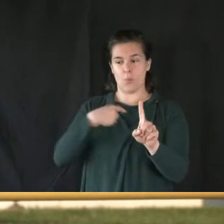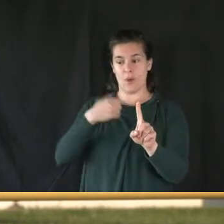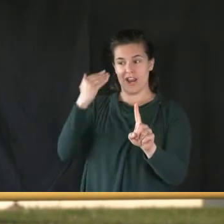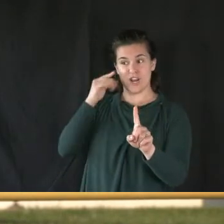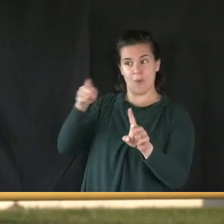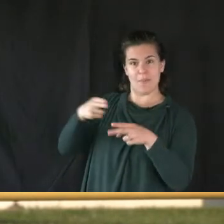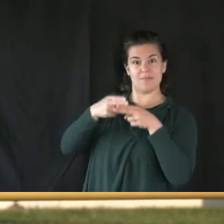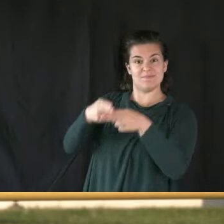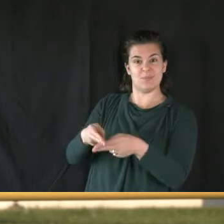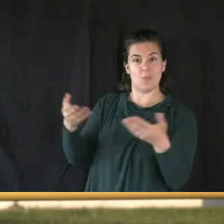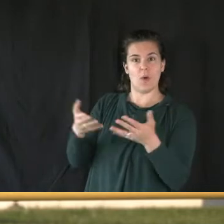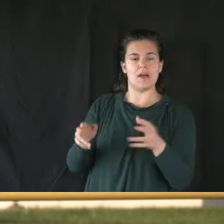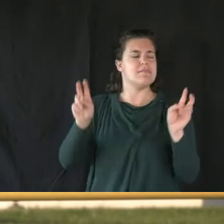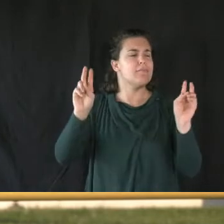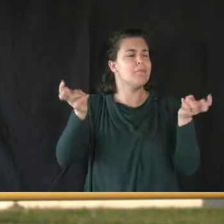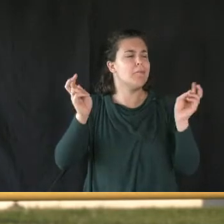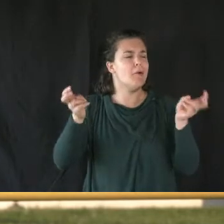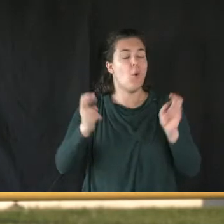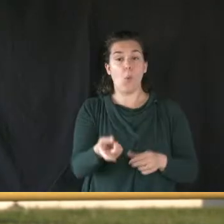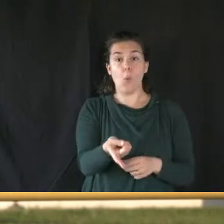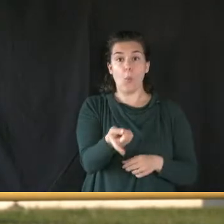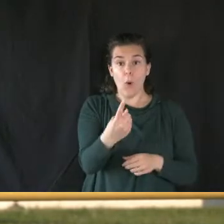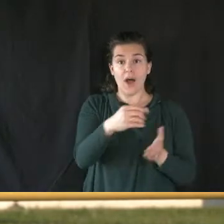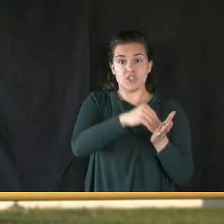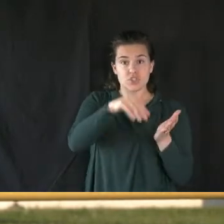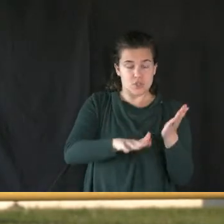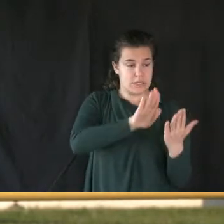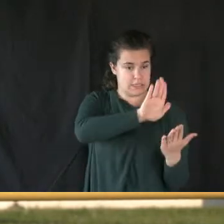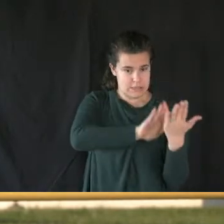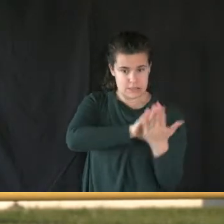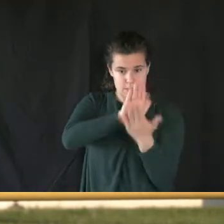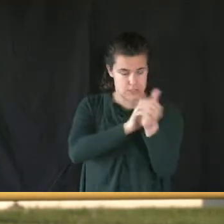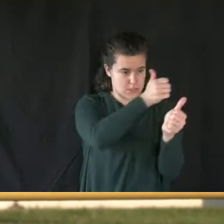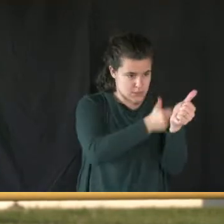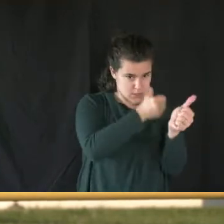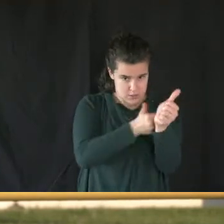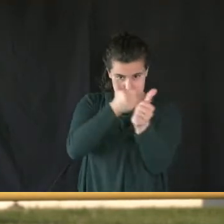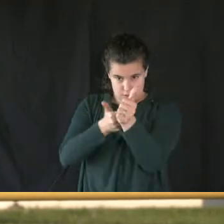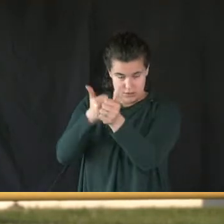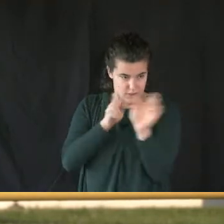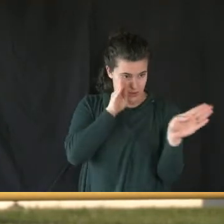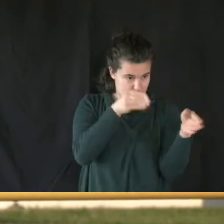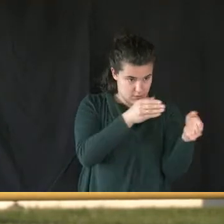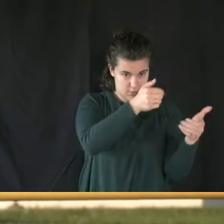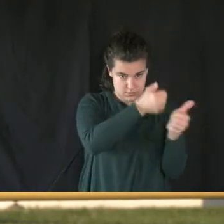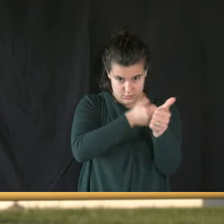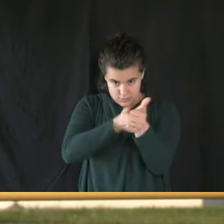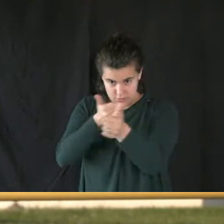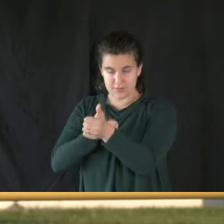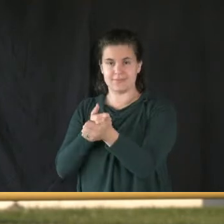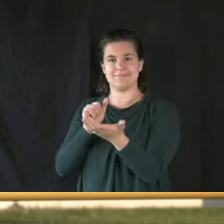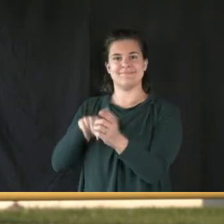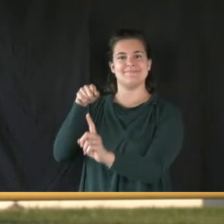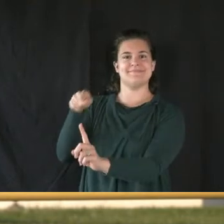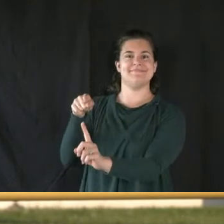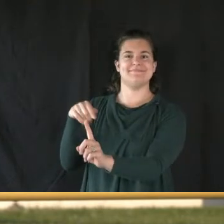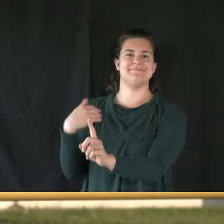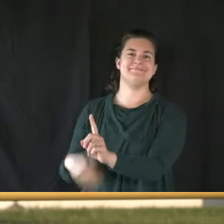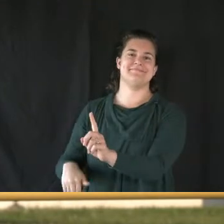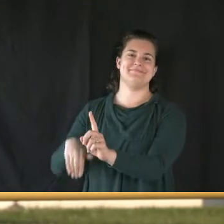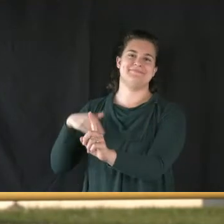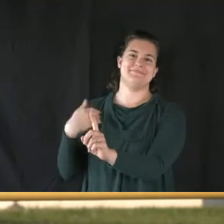one student at a time president. It's a mantra he has